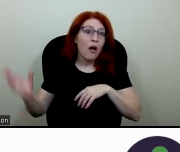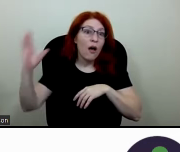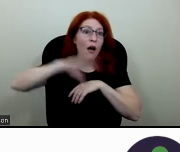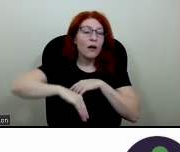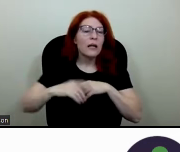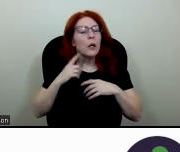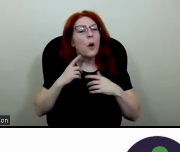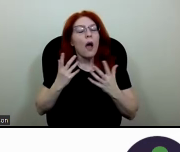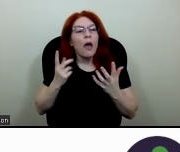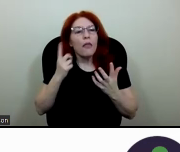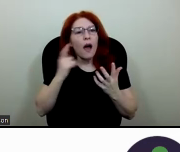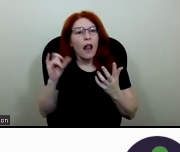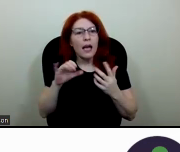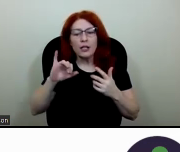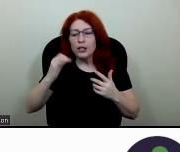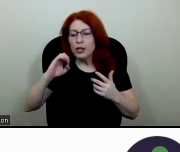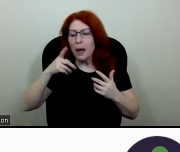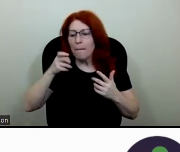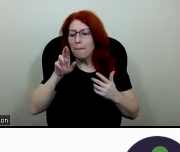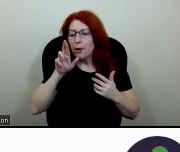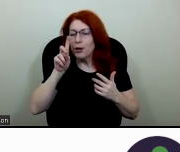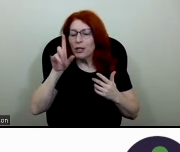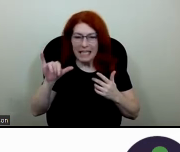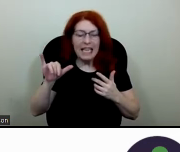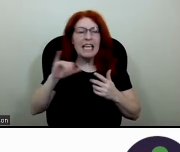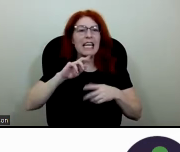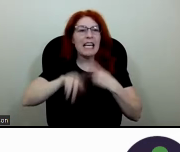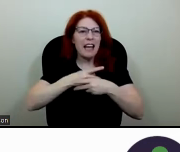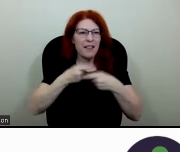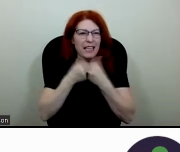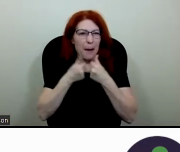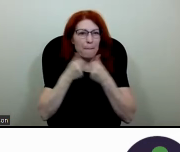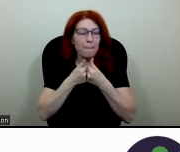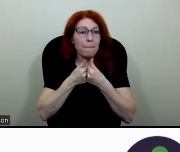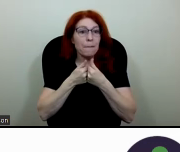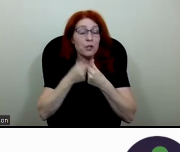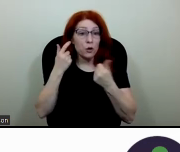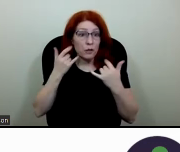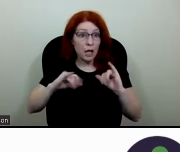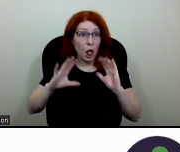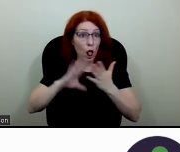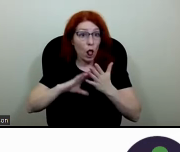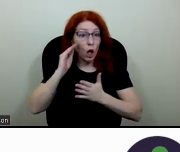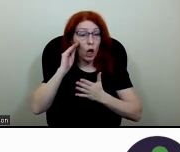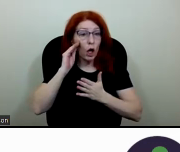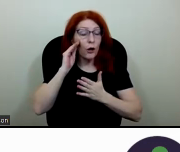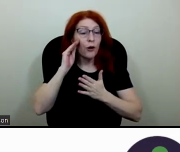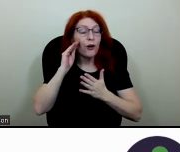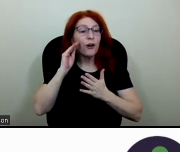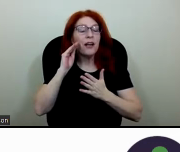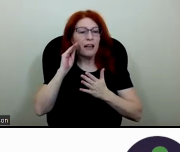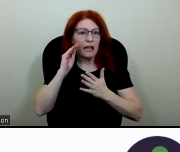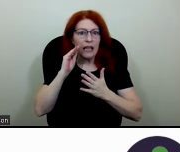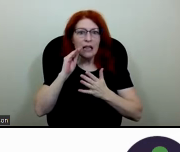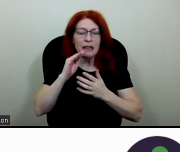to do Jeopardy style game where you guys can still learn about the